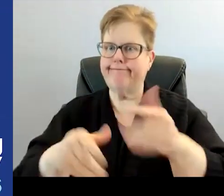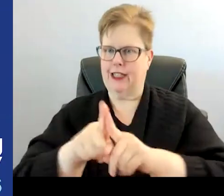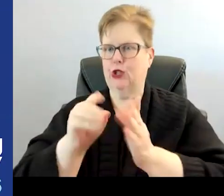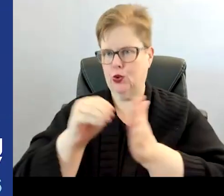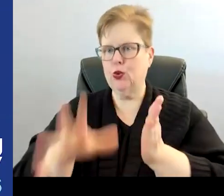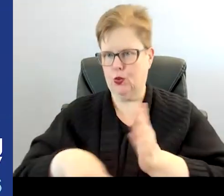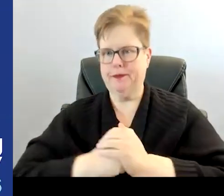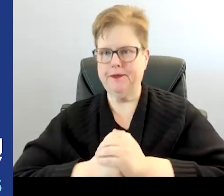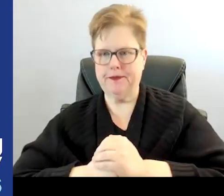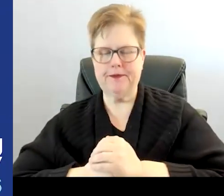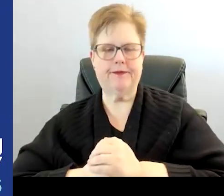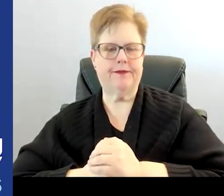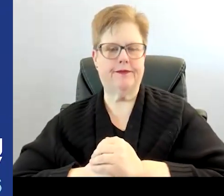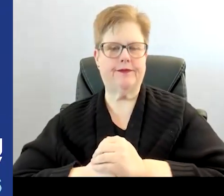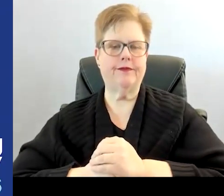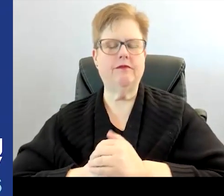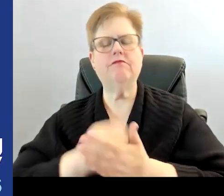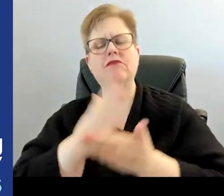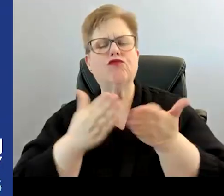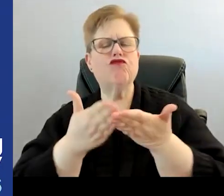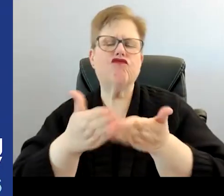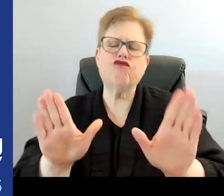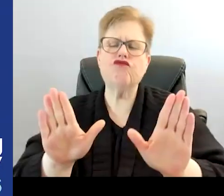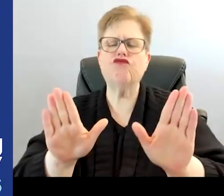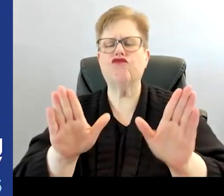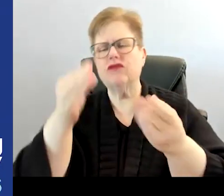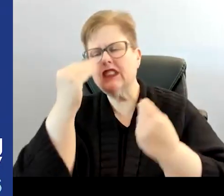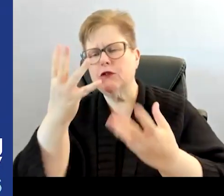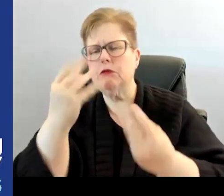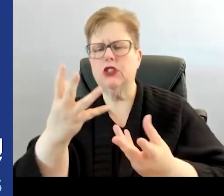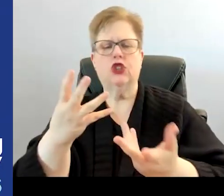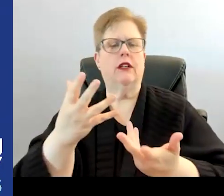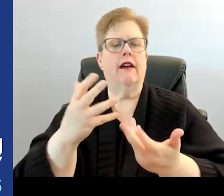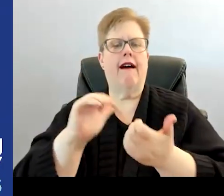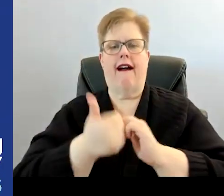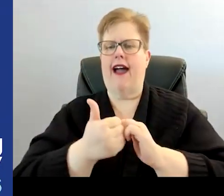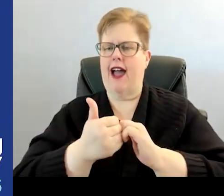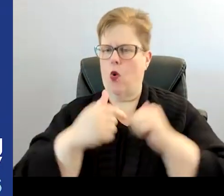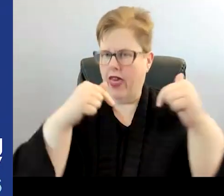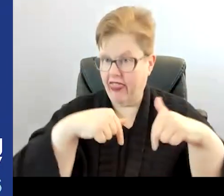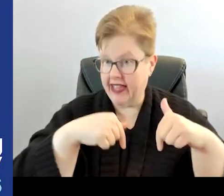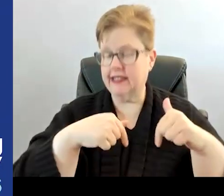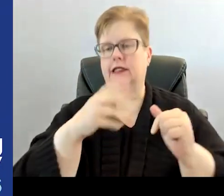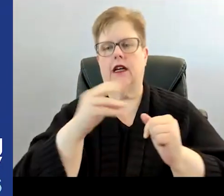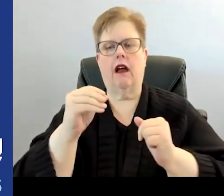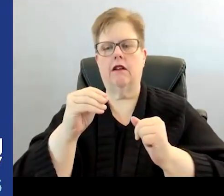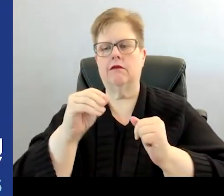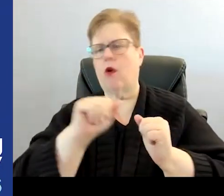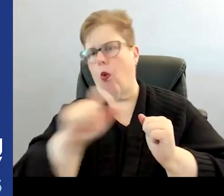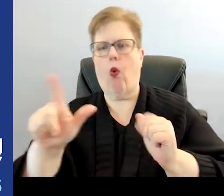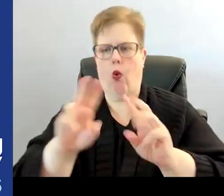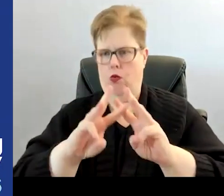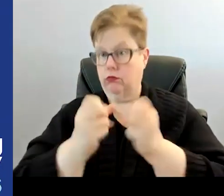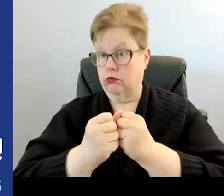student. So just some general points of information about how this and all other webinars here